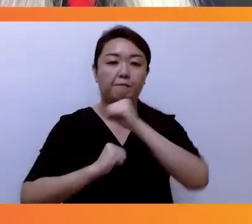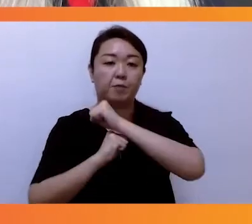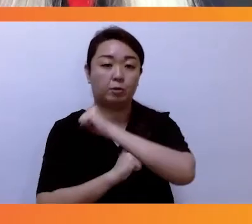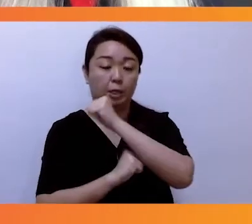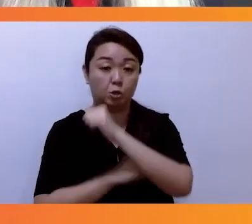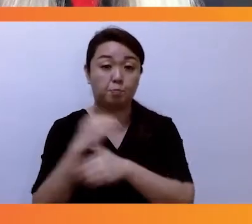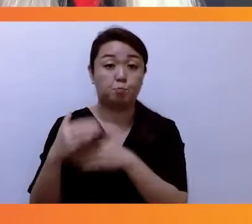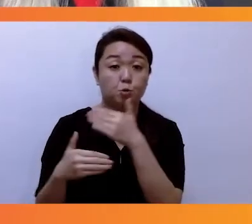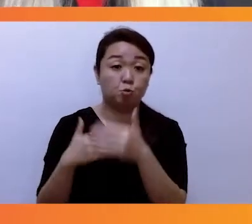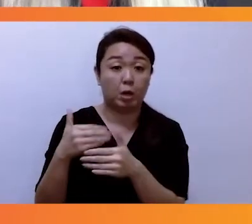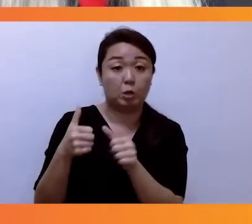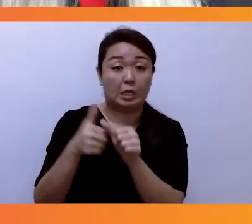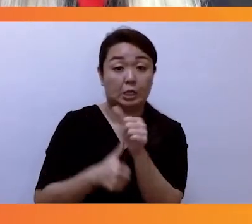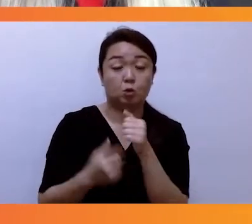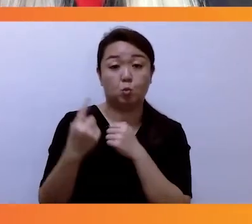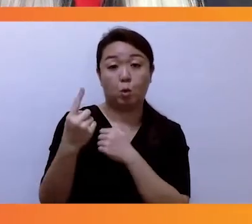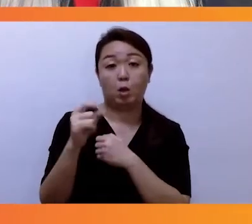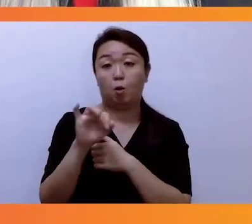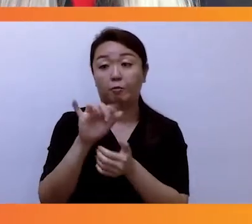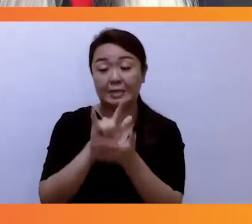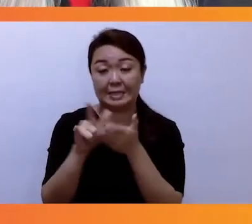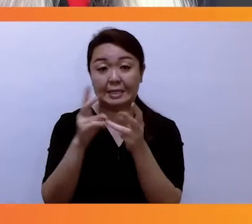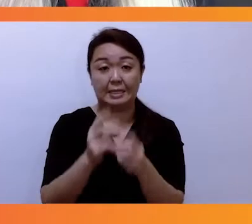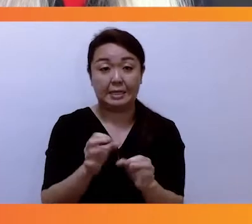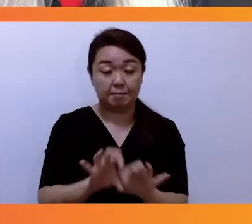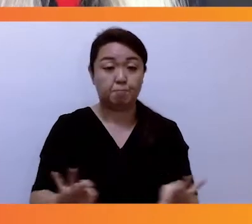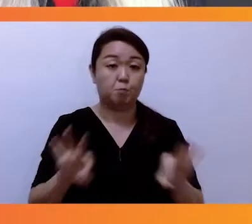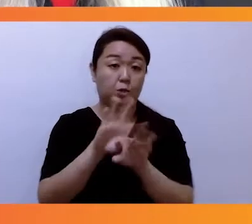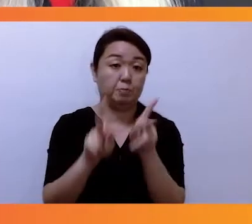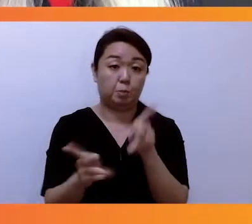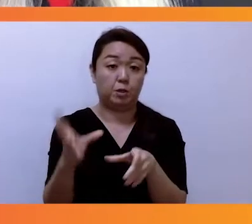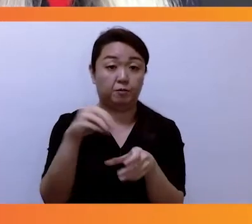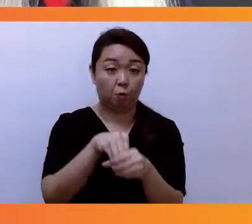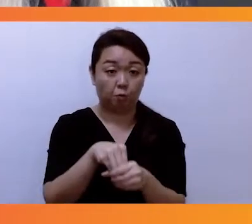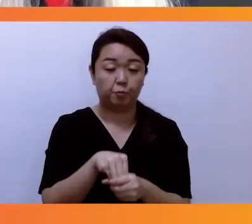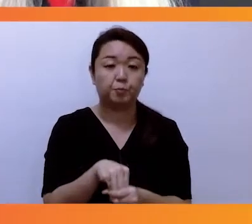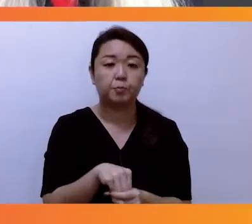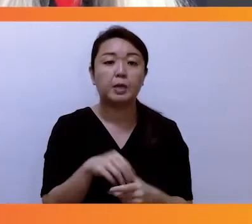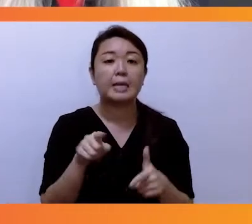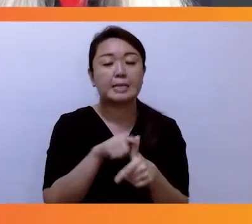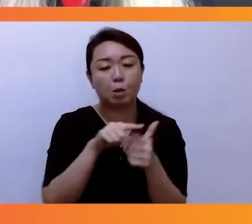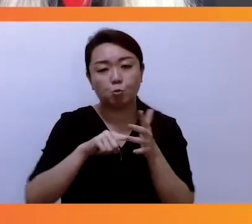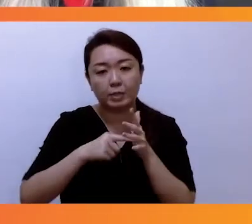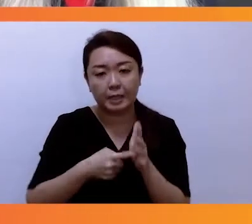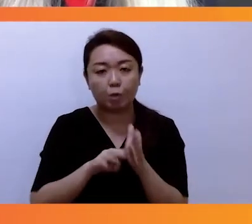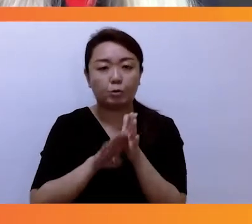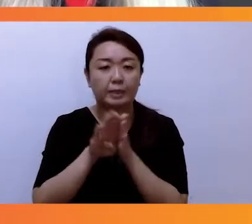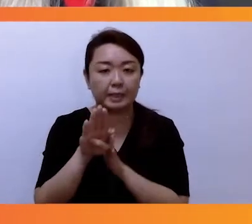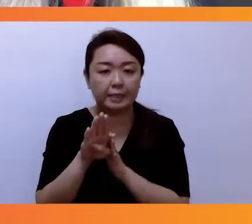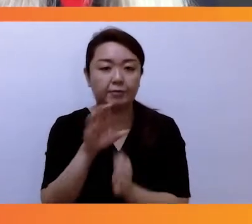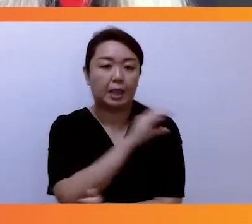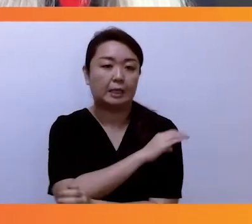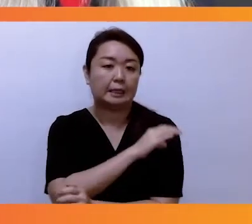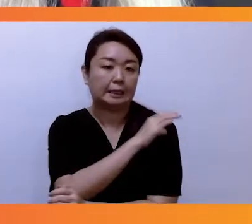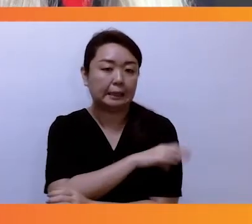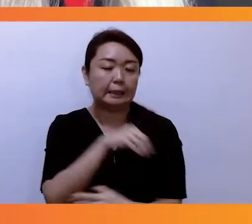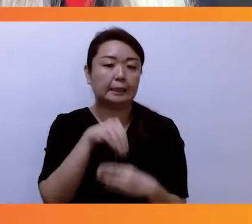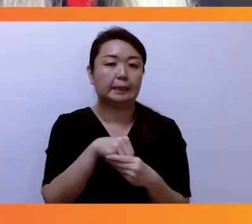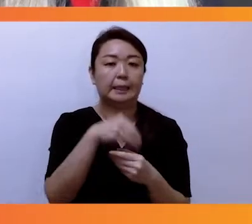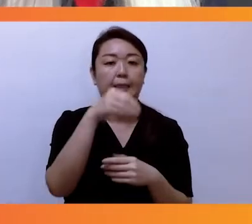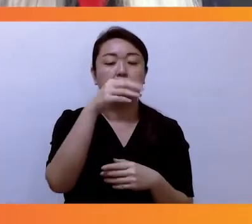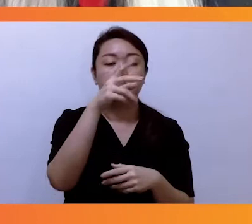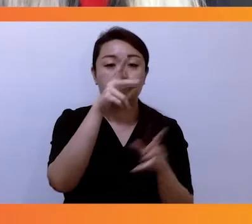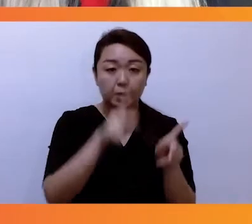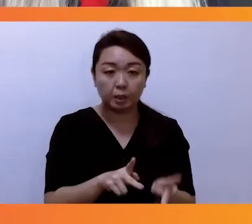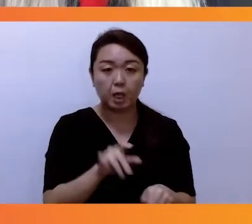foundational progressions of each one of those stakeholders, and then we can start developing clinics for